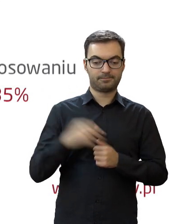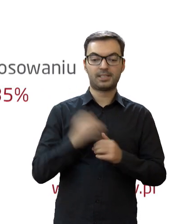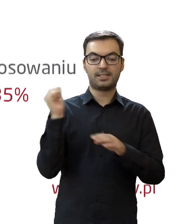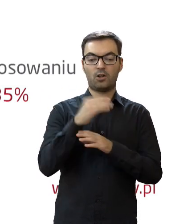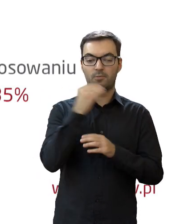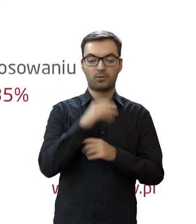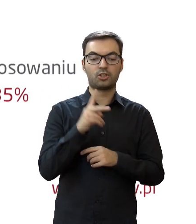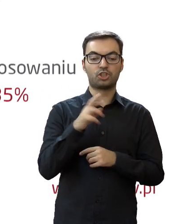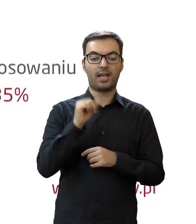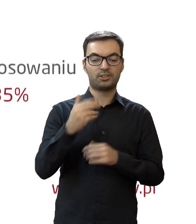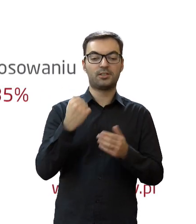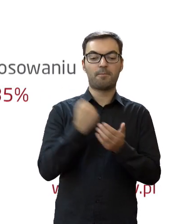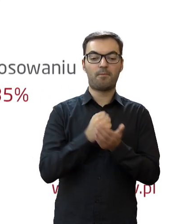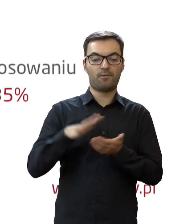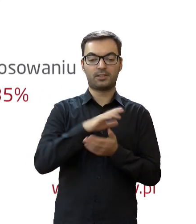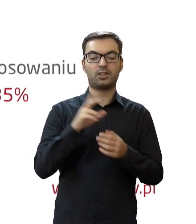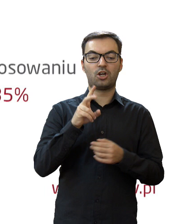8,35%.